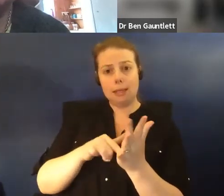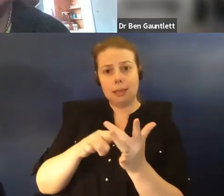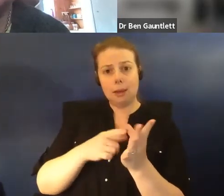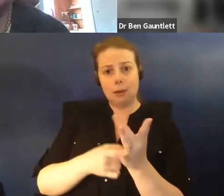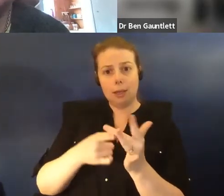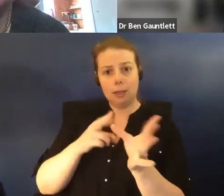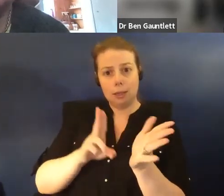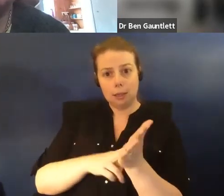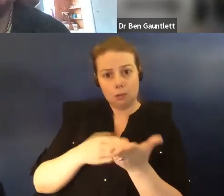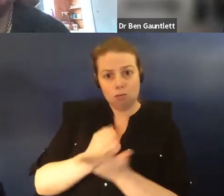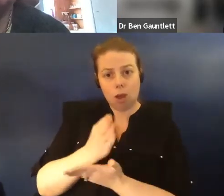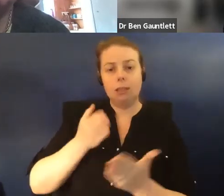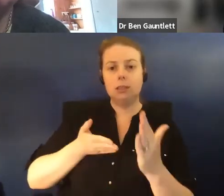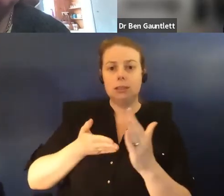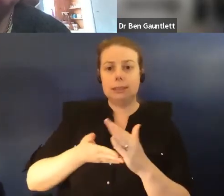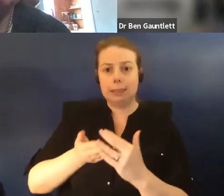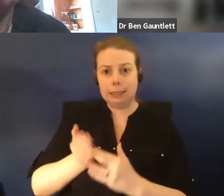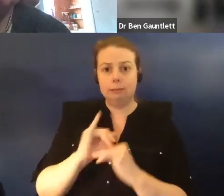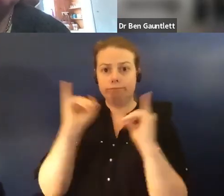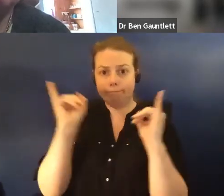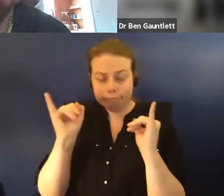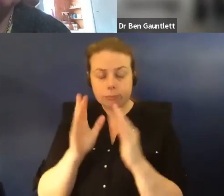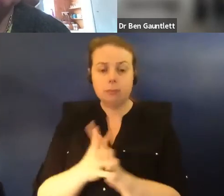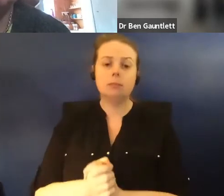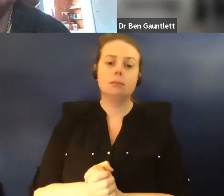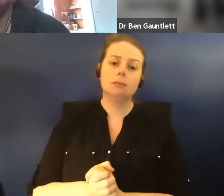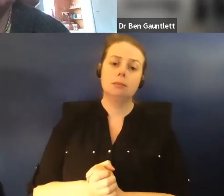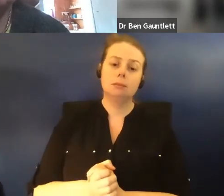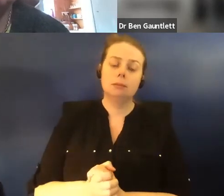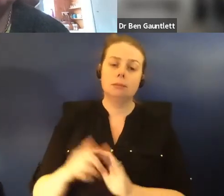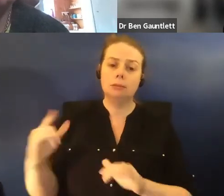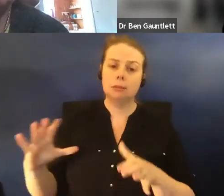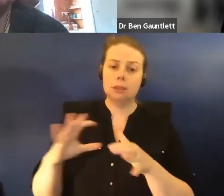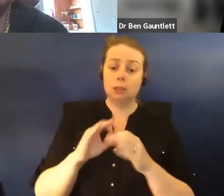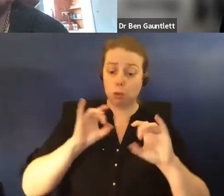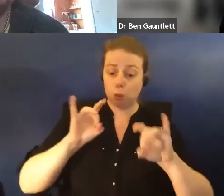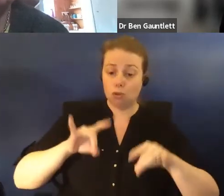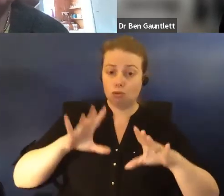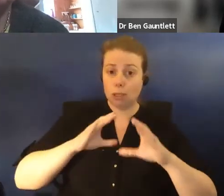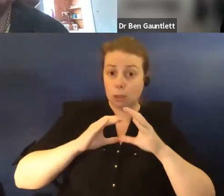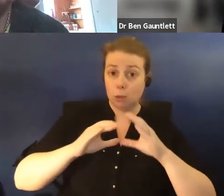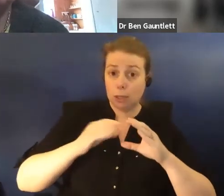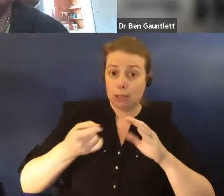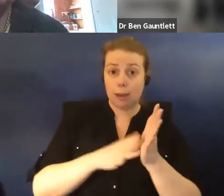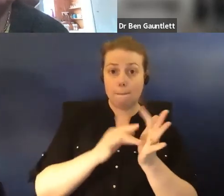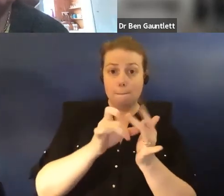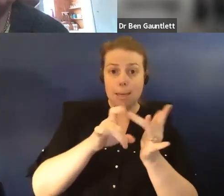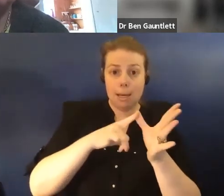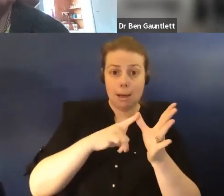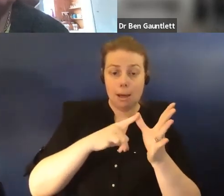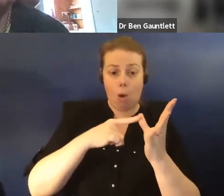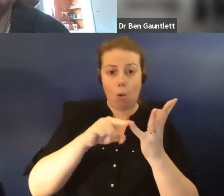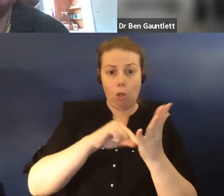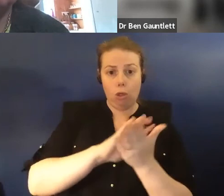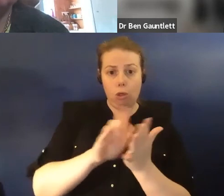was made was that recommendation 31, which dealt with the Australian Communications and Media Authority consulting